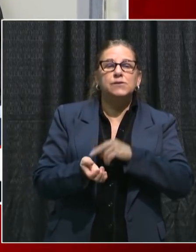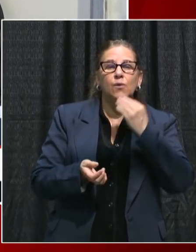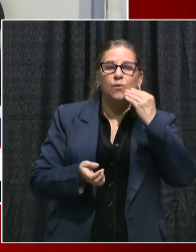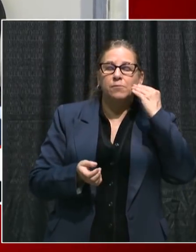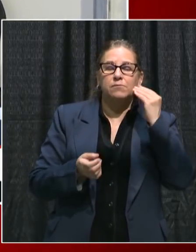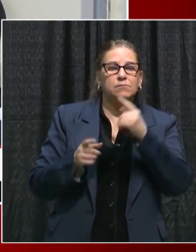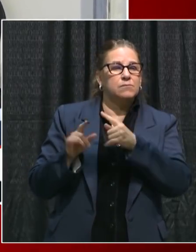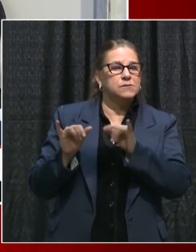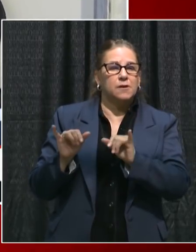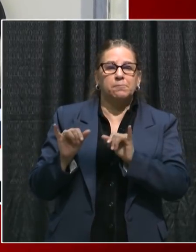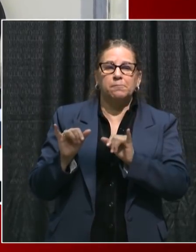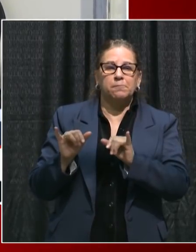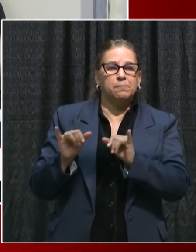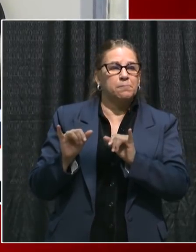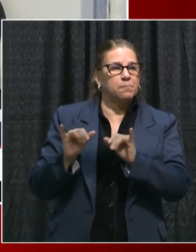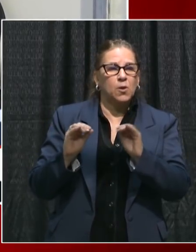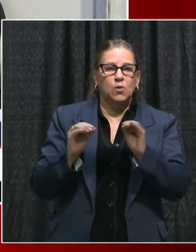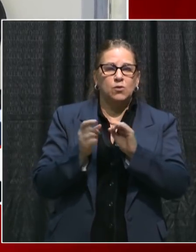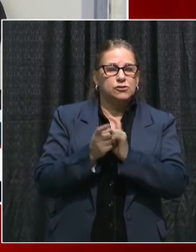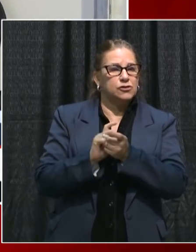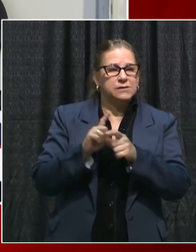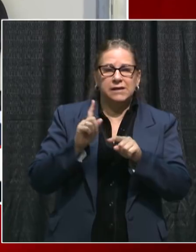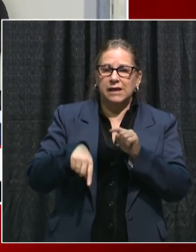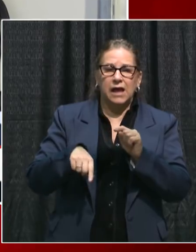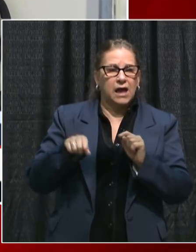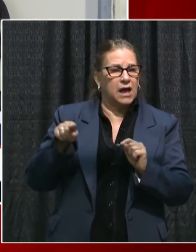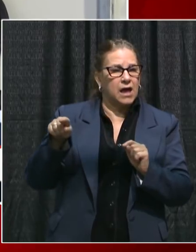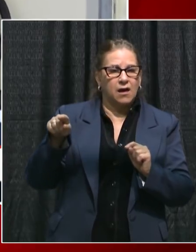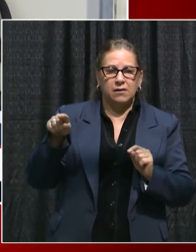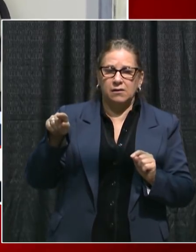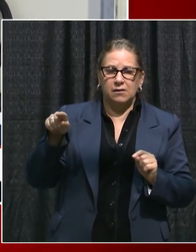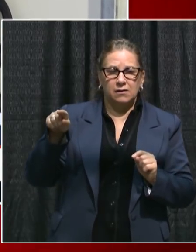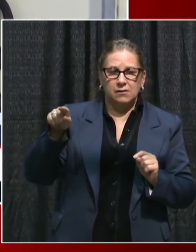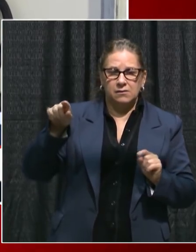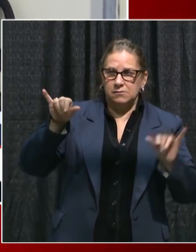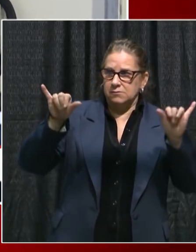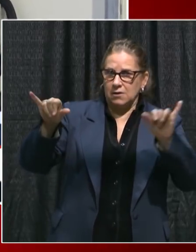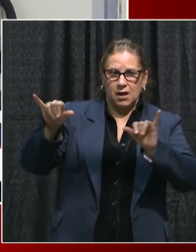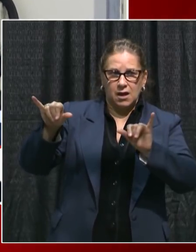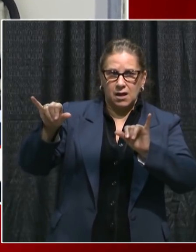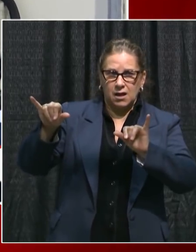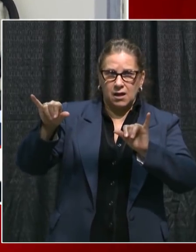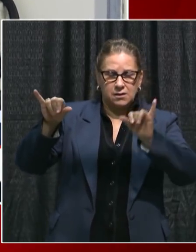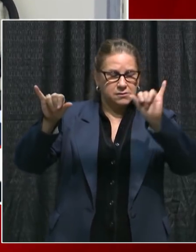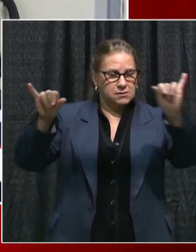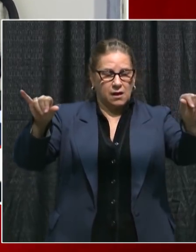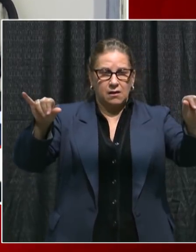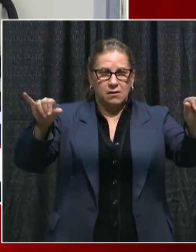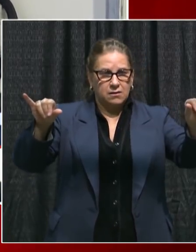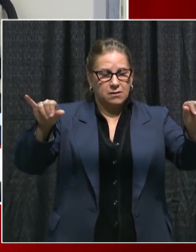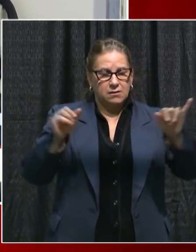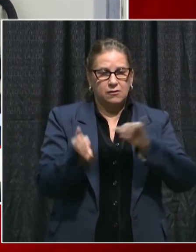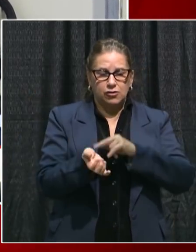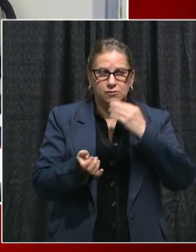their COVID-19 status. An update on rapid testing and where that's being deployed in the city?